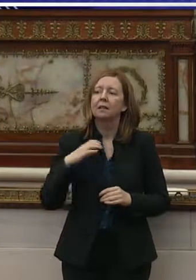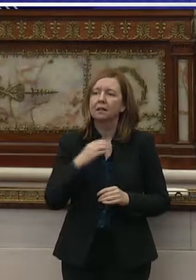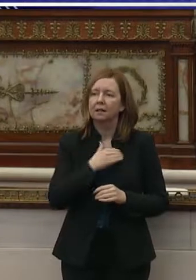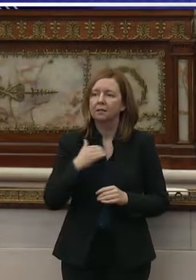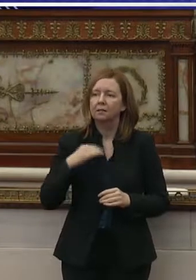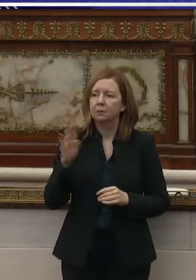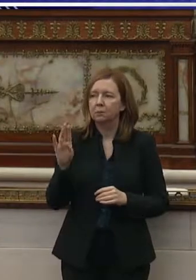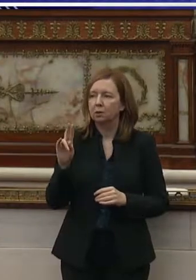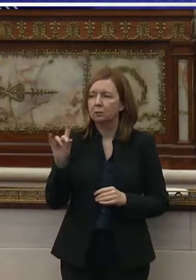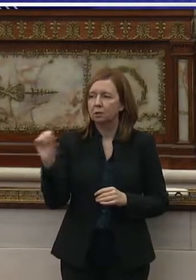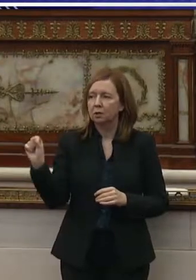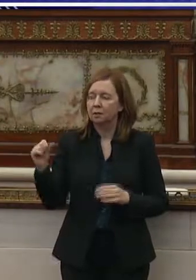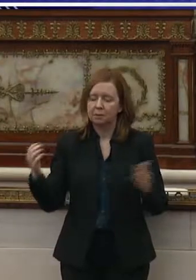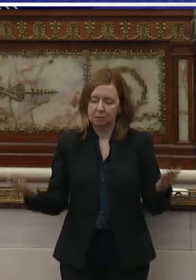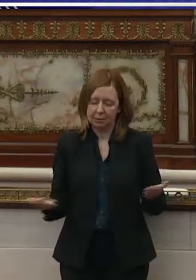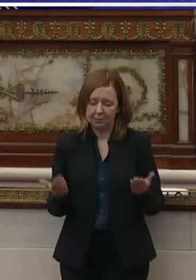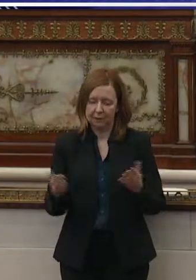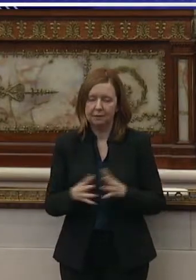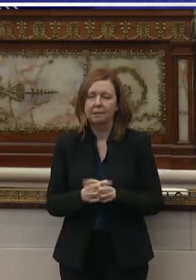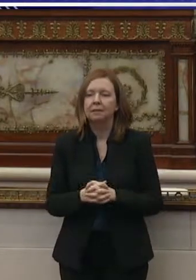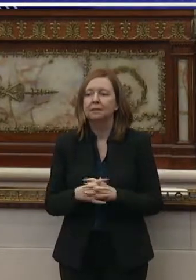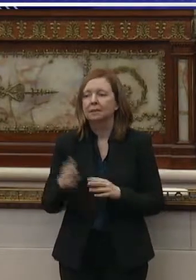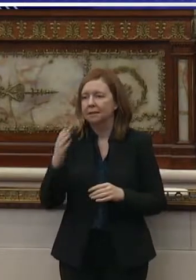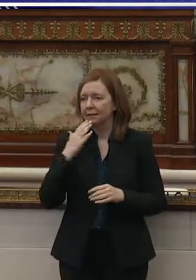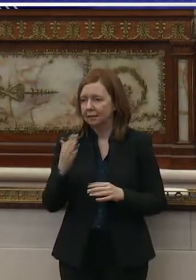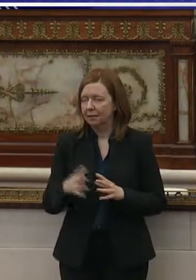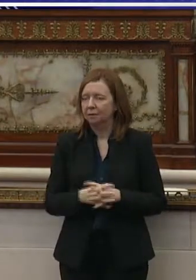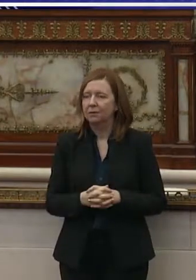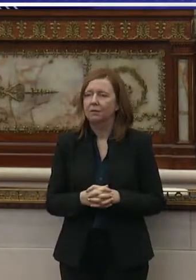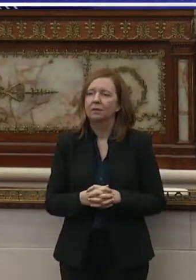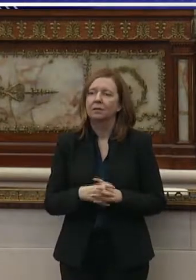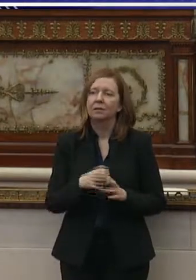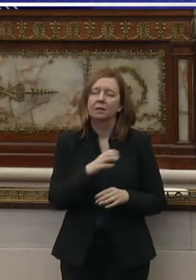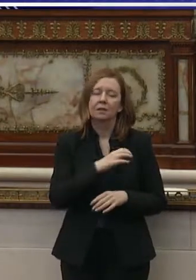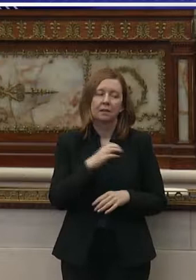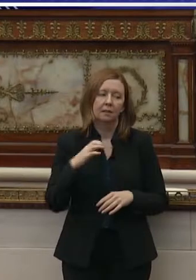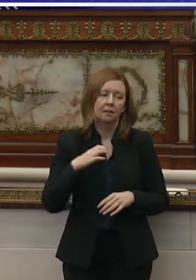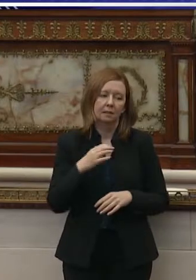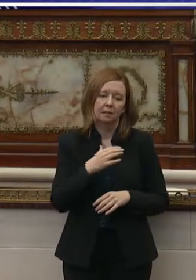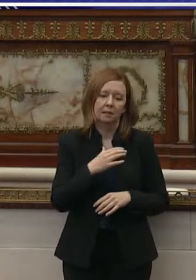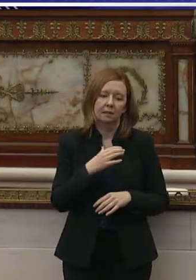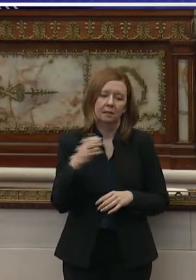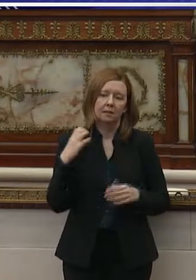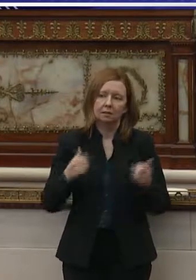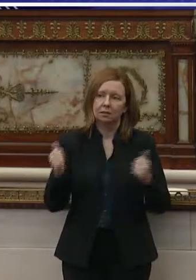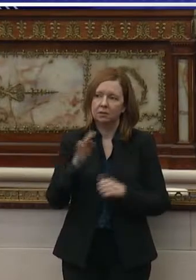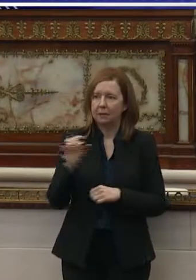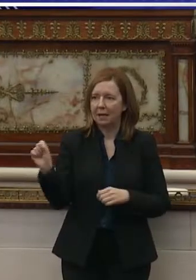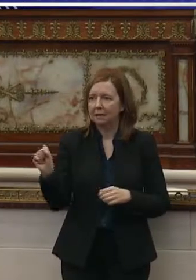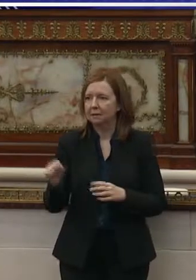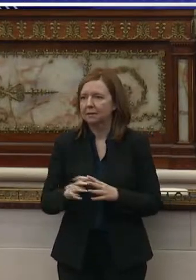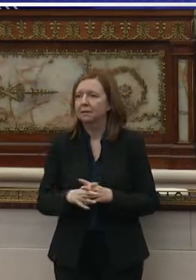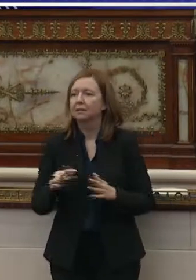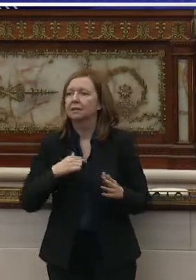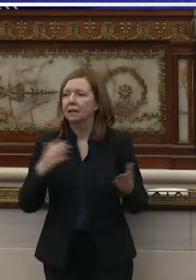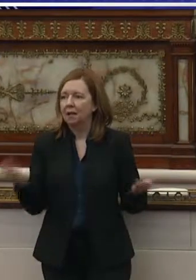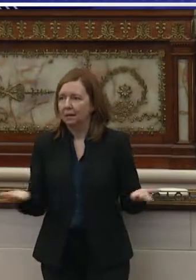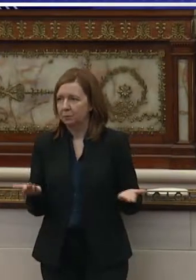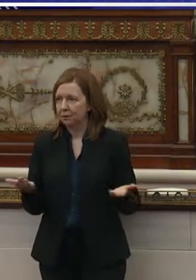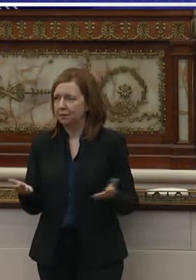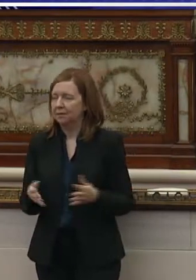Councilmember Brooks. Present. Thank you. And Chair Bass. I am